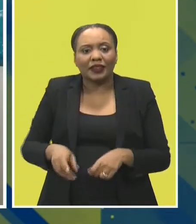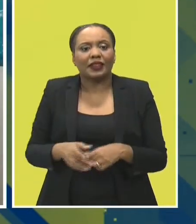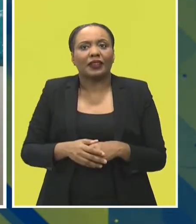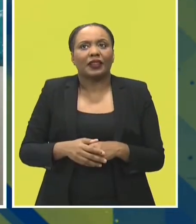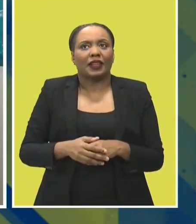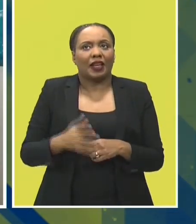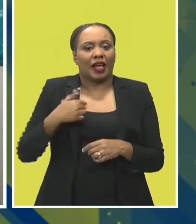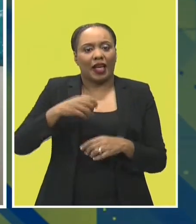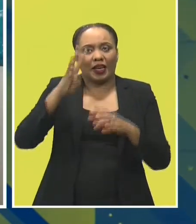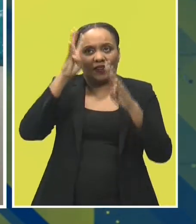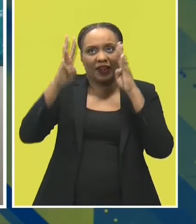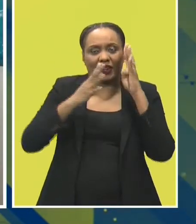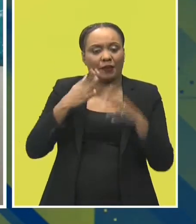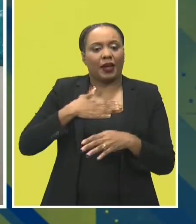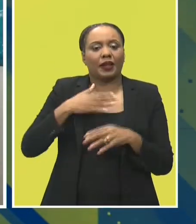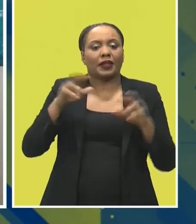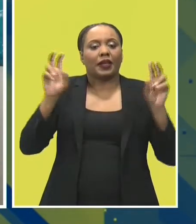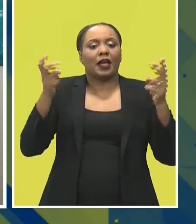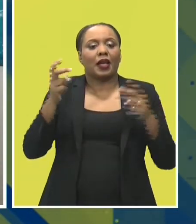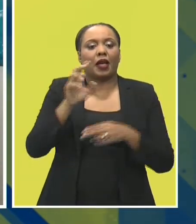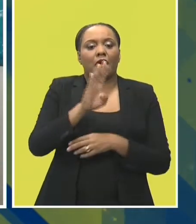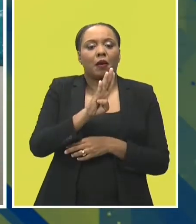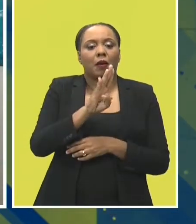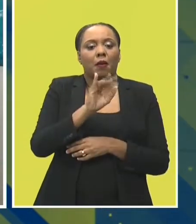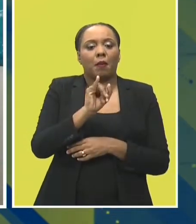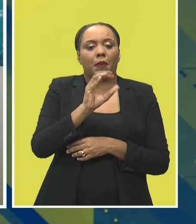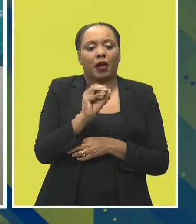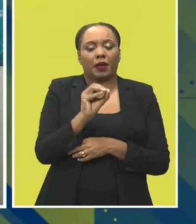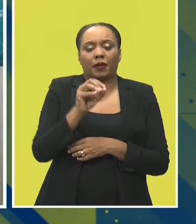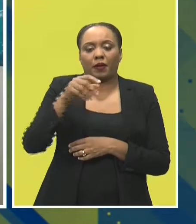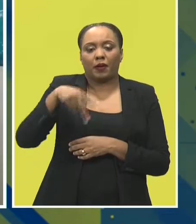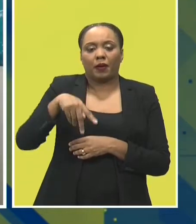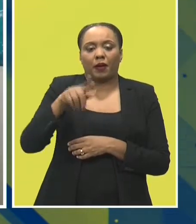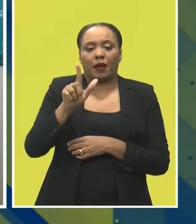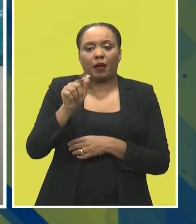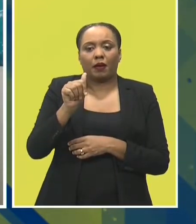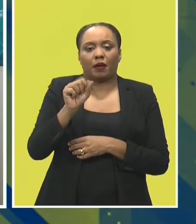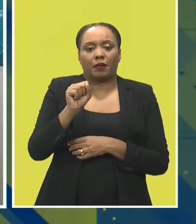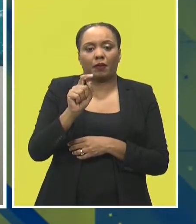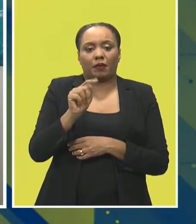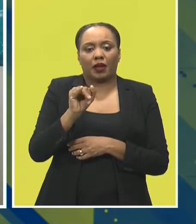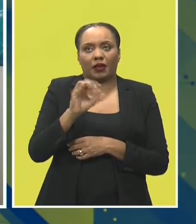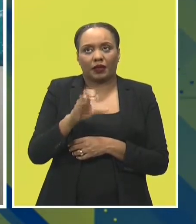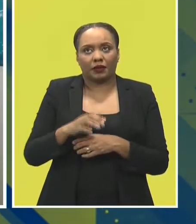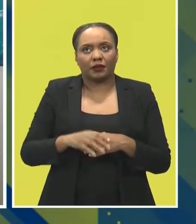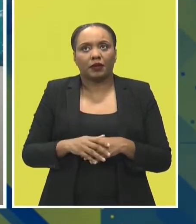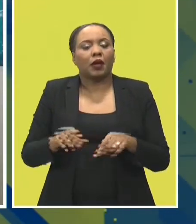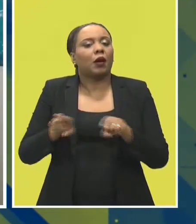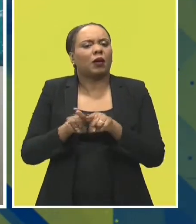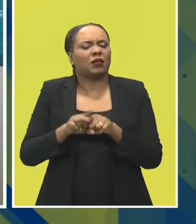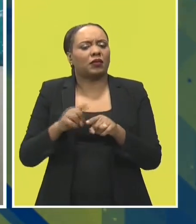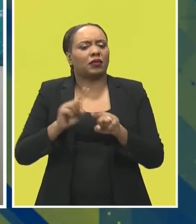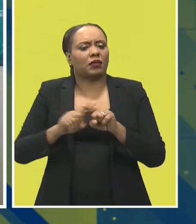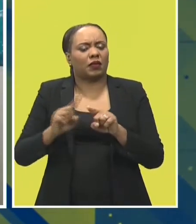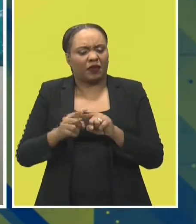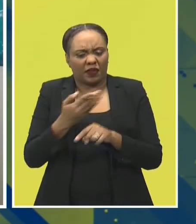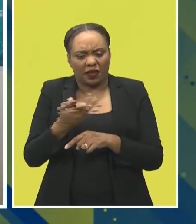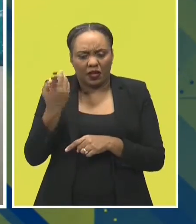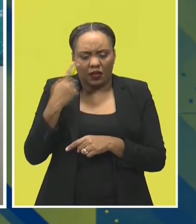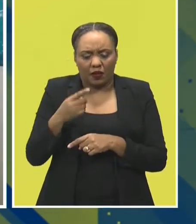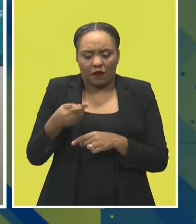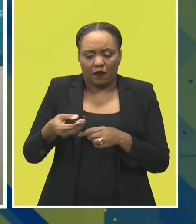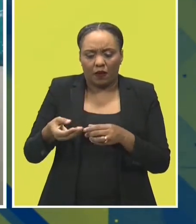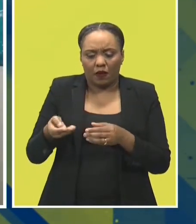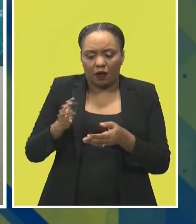bioplastic, as you can see. Its applications include the use of non-food packaging, specifically in the cosmetic